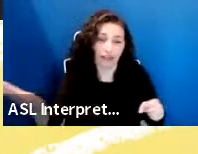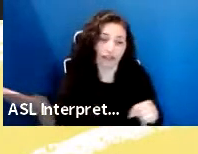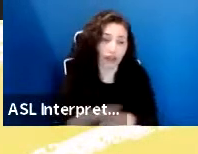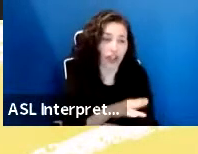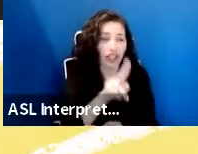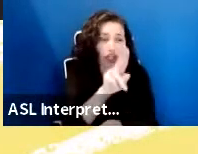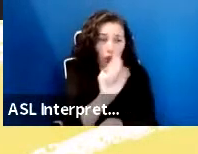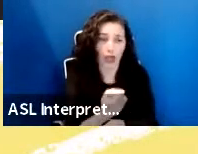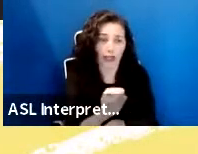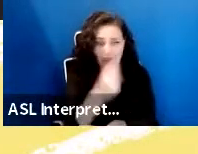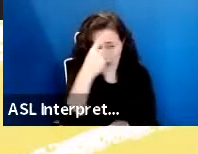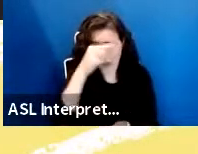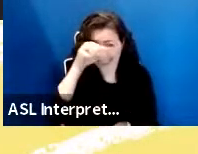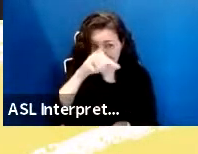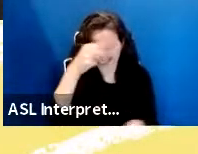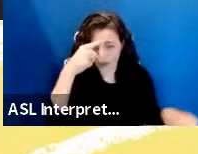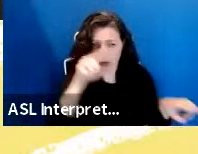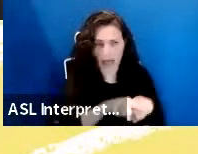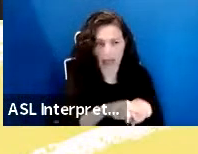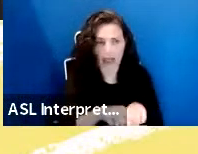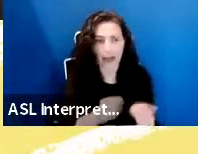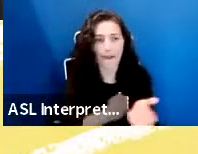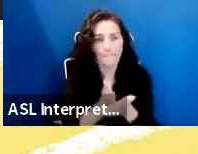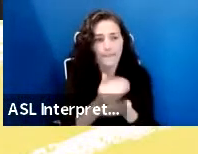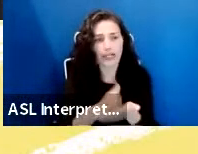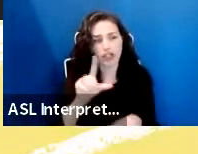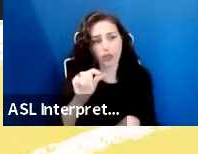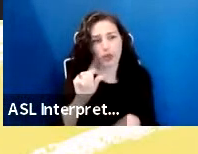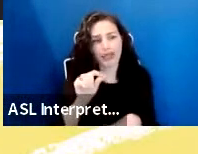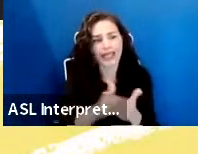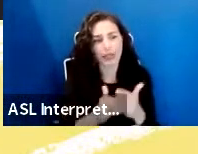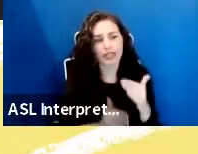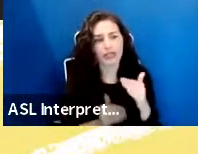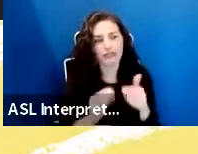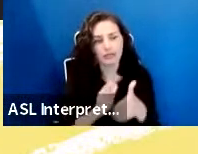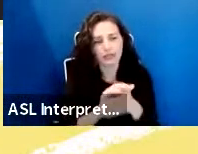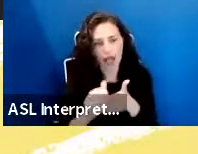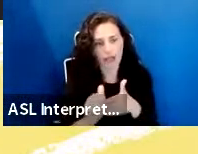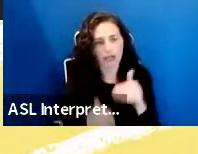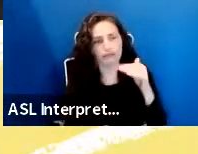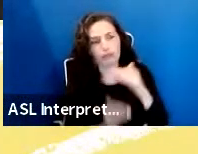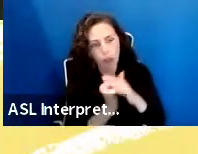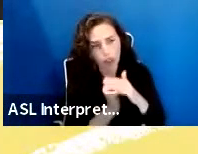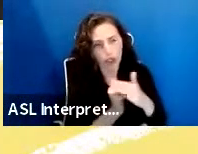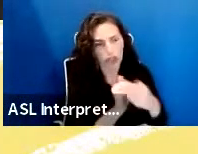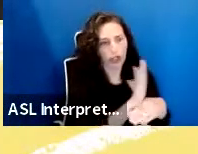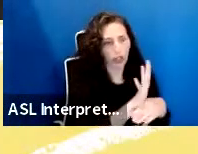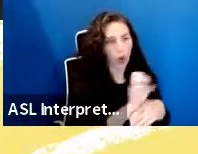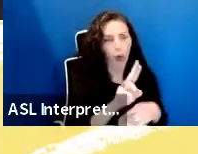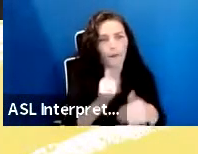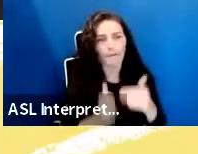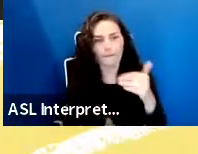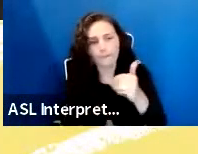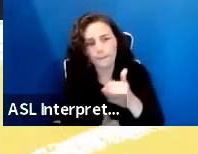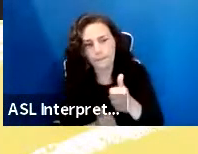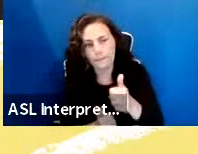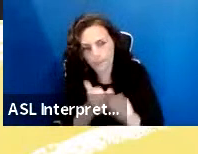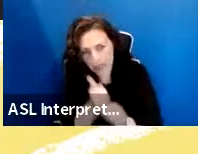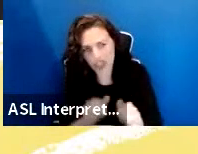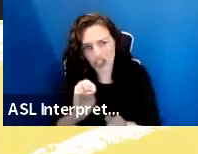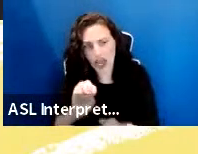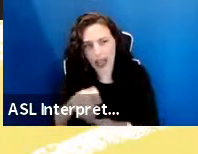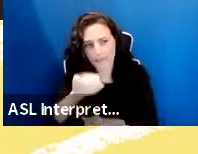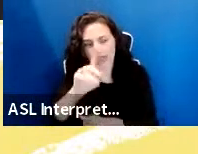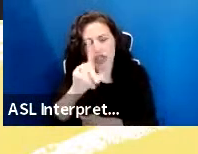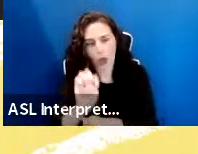United States. The budget is a $20,000 cap per picture or per episode. There is no maximum runtime